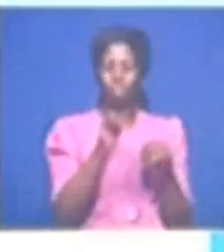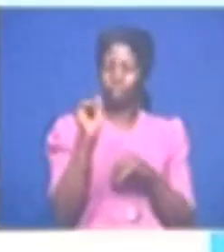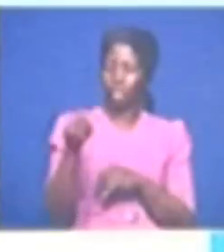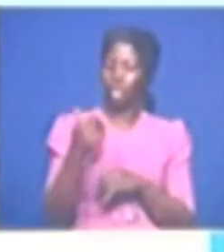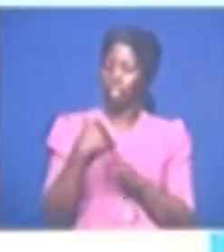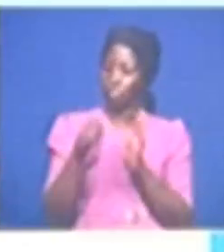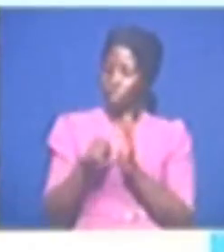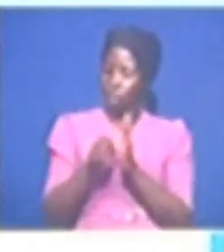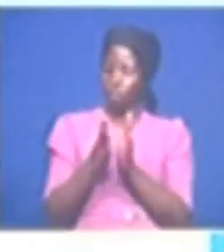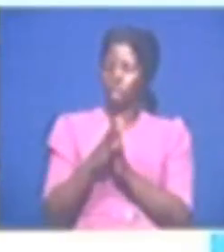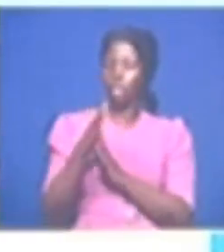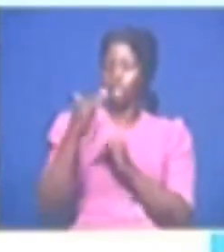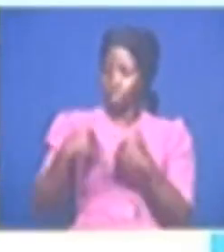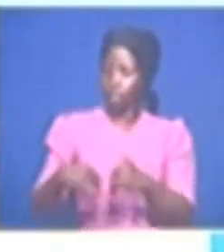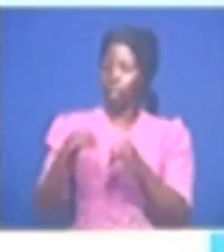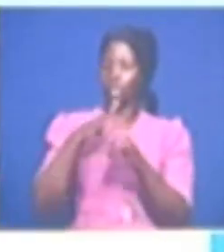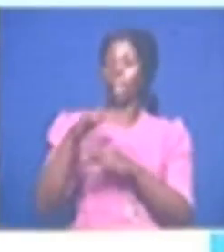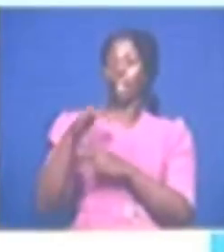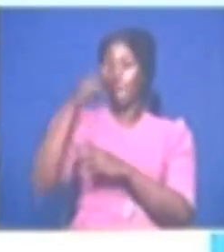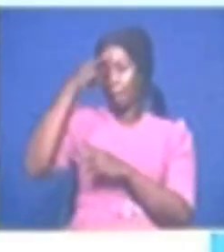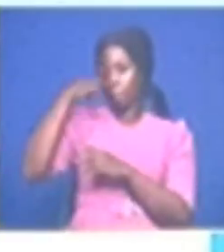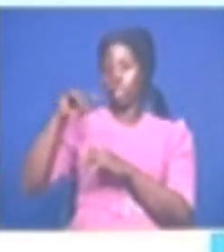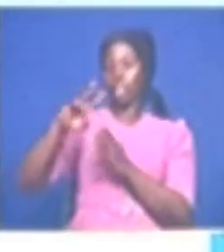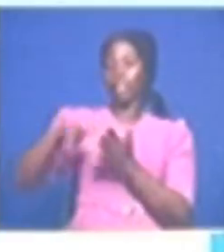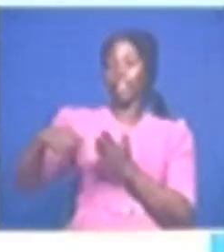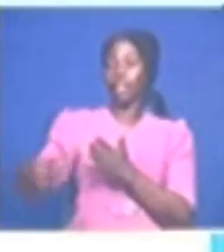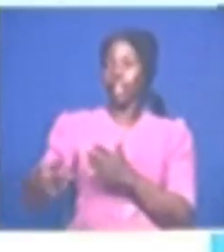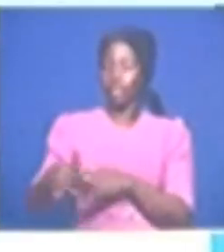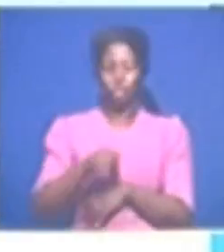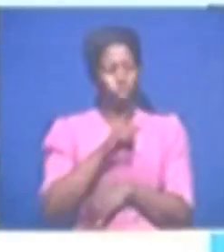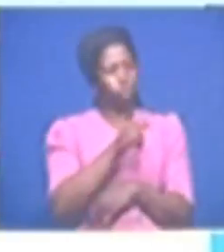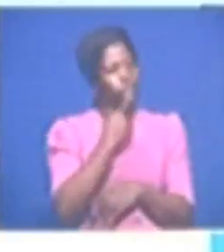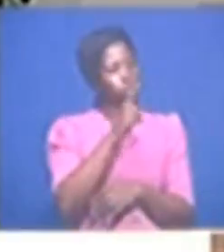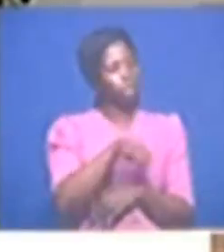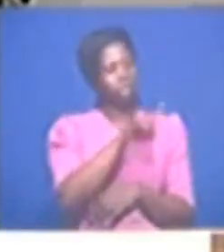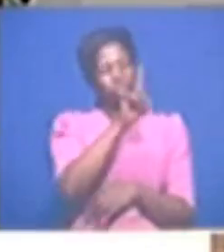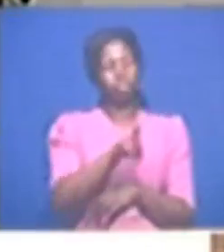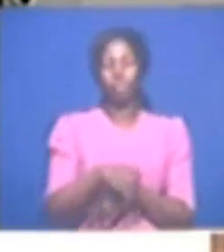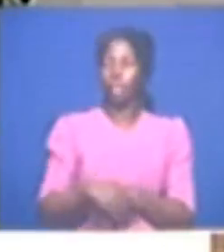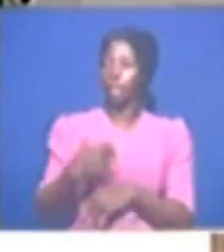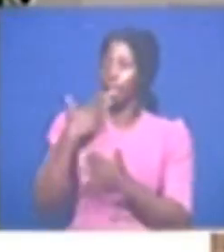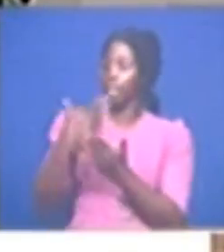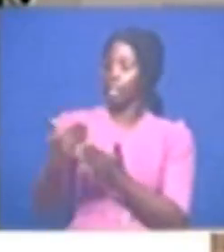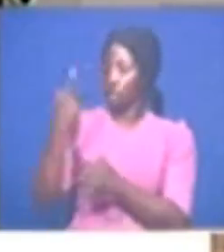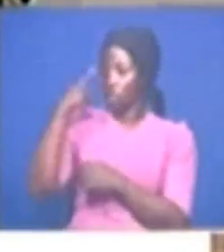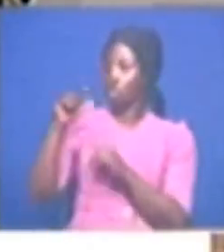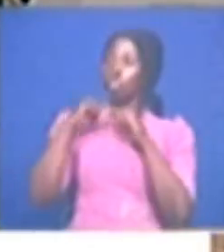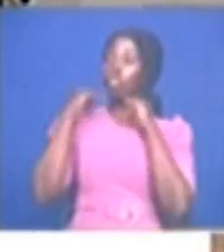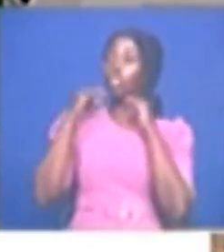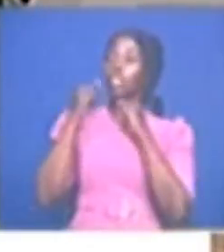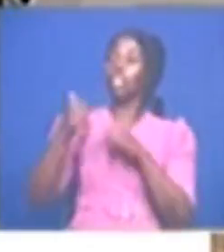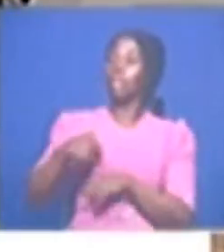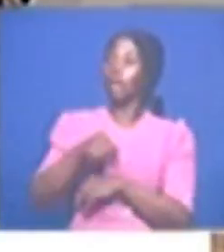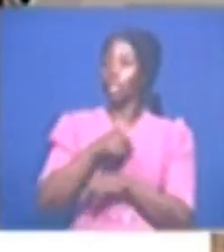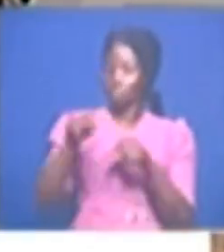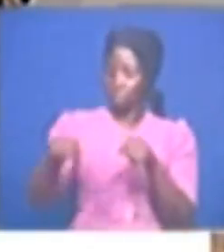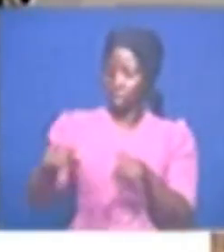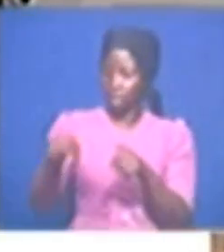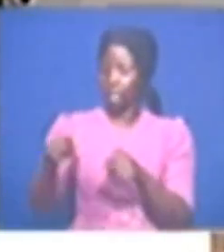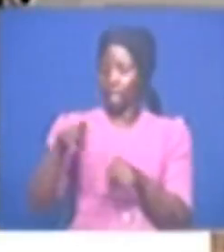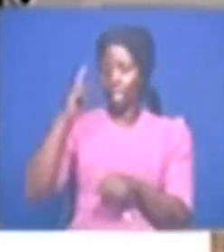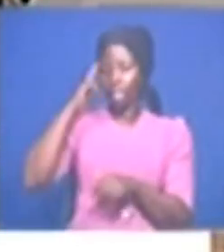Yeah. What about for you? He said 4. What would you? Great. Thanks for hosting us today. I think for me,